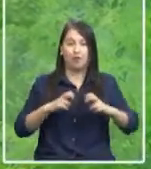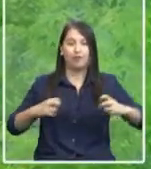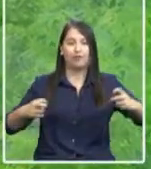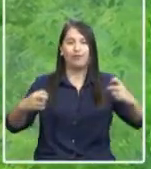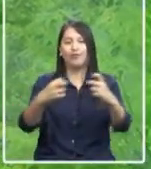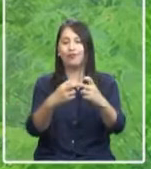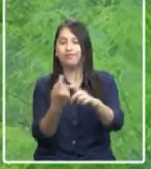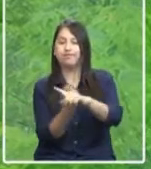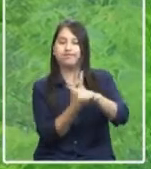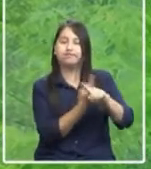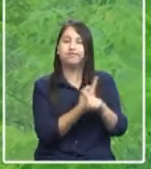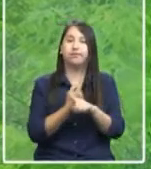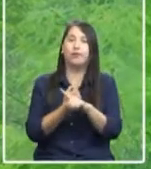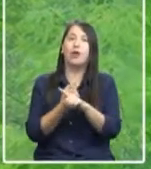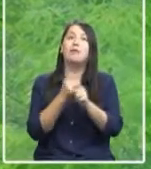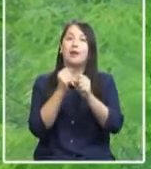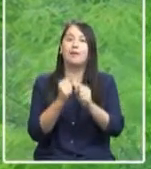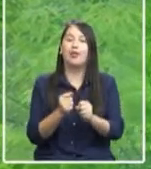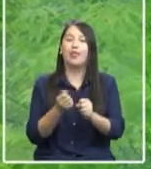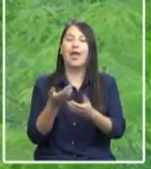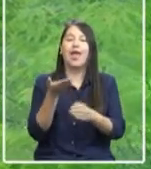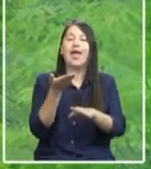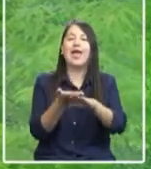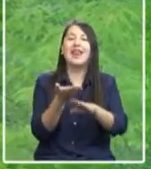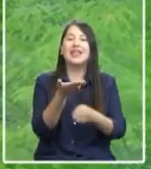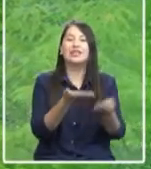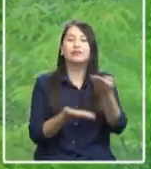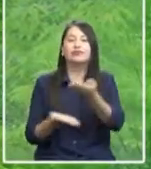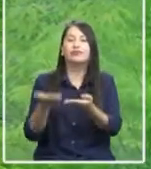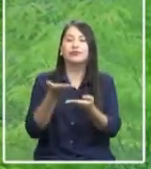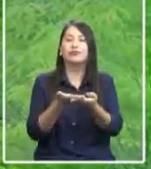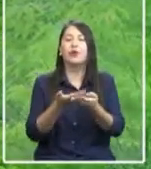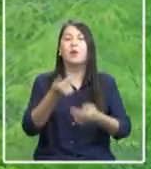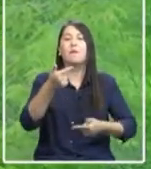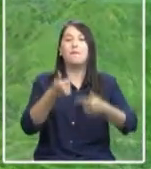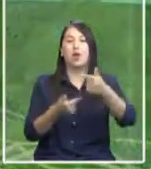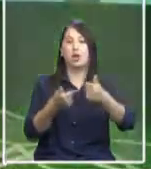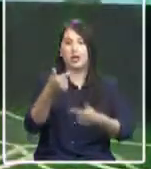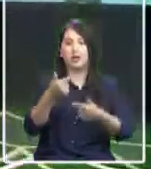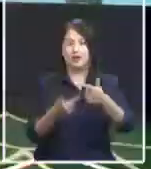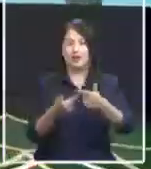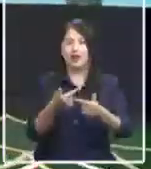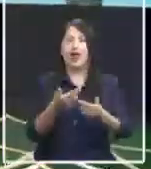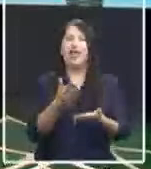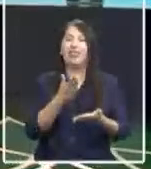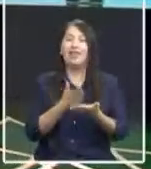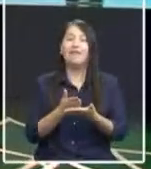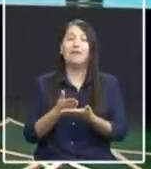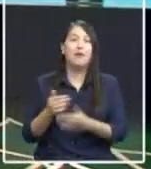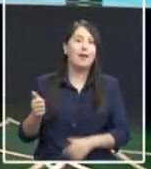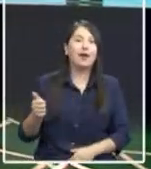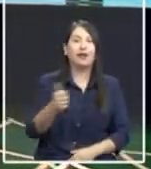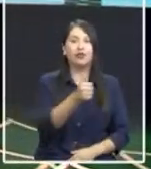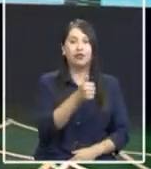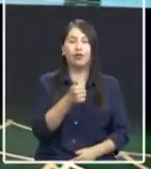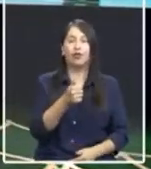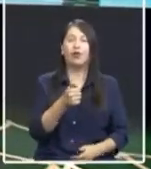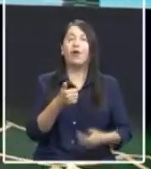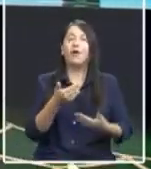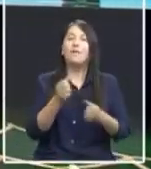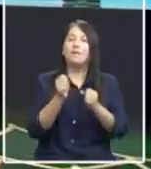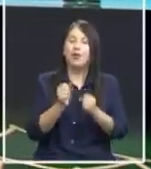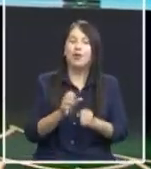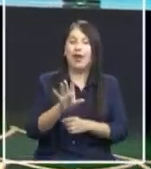because it's something we have to deliberate about together in a mode of self-realization. And